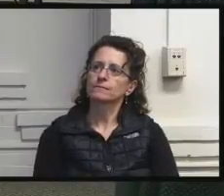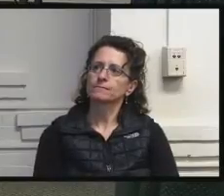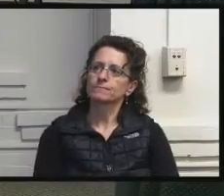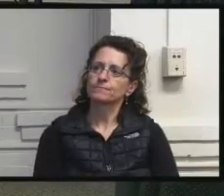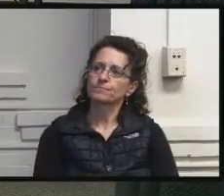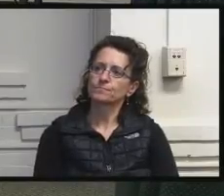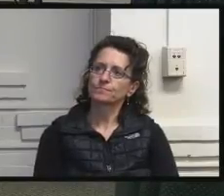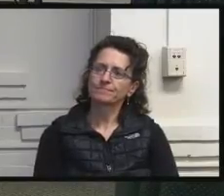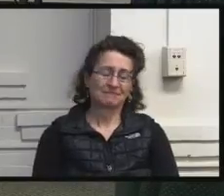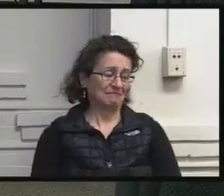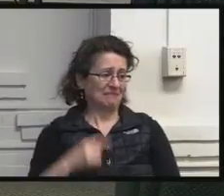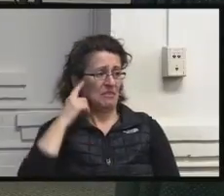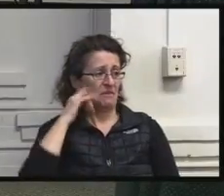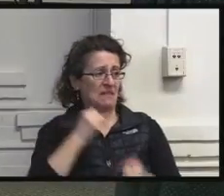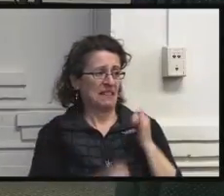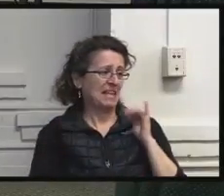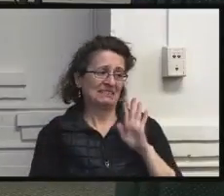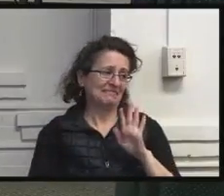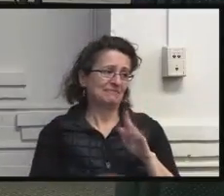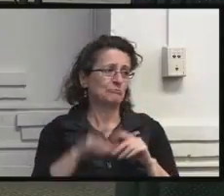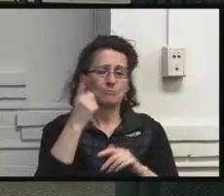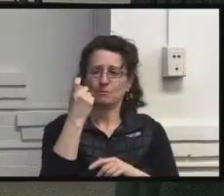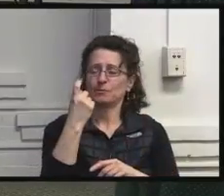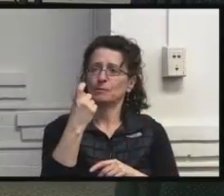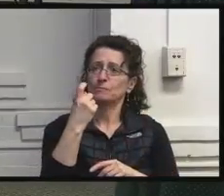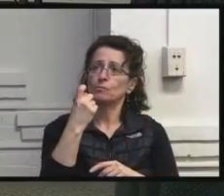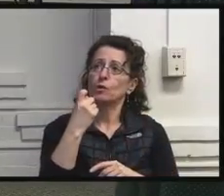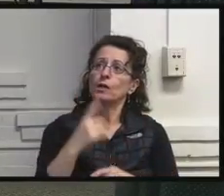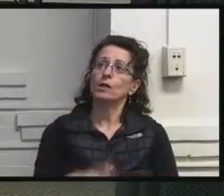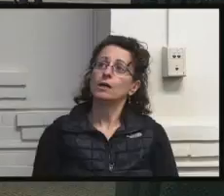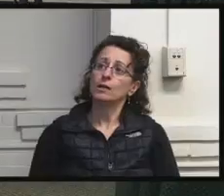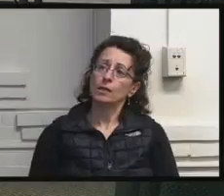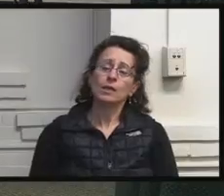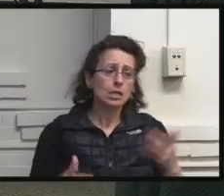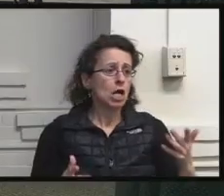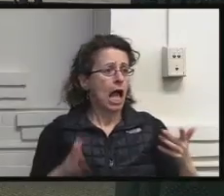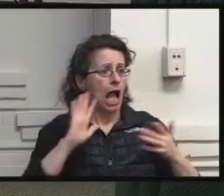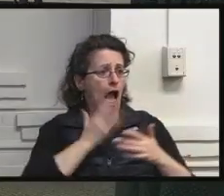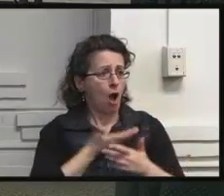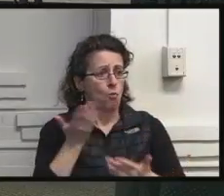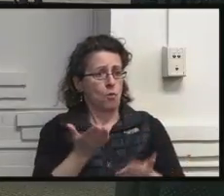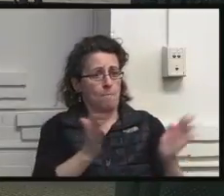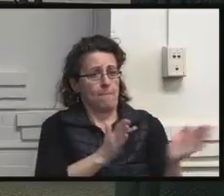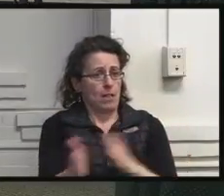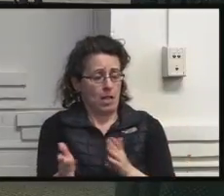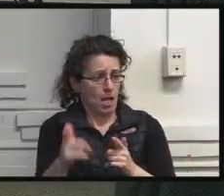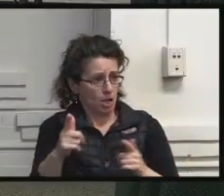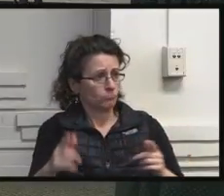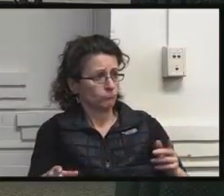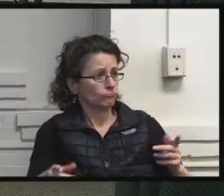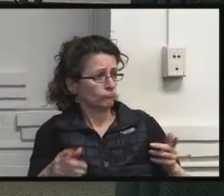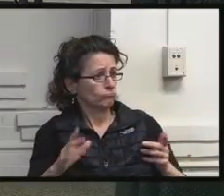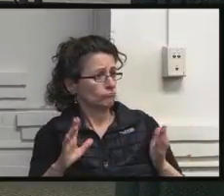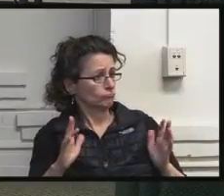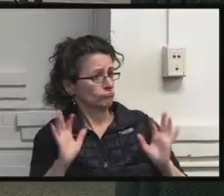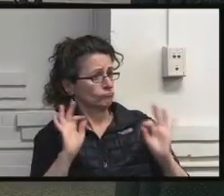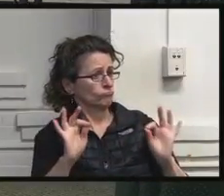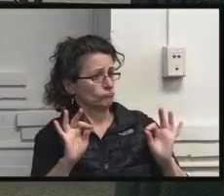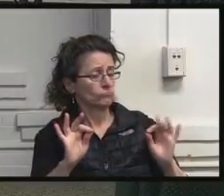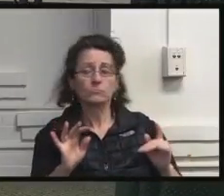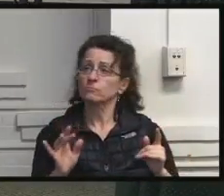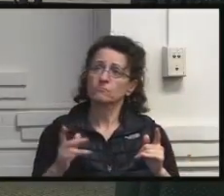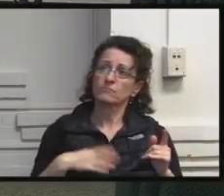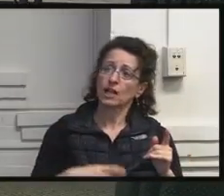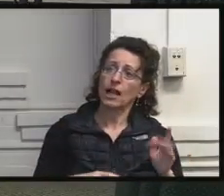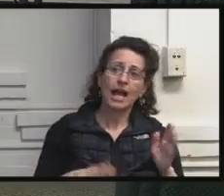I thought that was the last one. So this one. Do you find the recommended scope of work satisfactory? Okay. Yeah. It doesn't matter